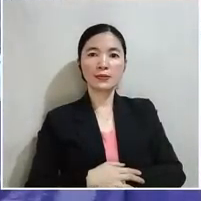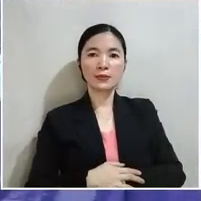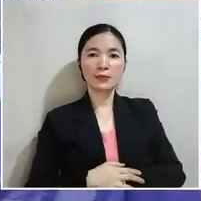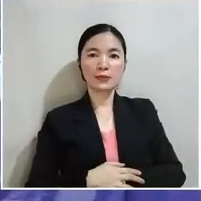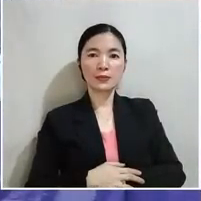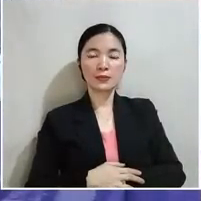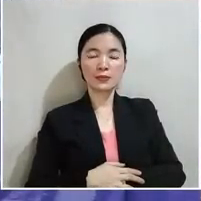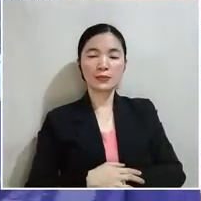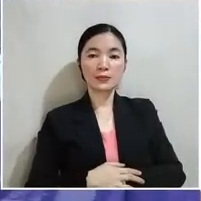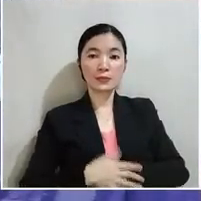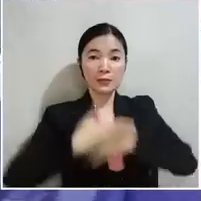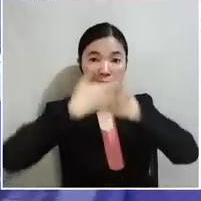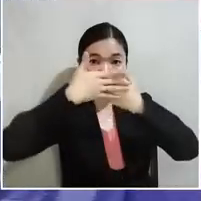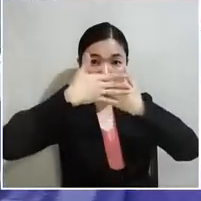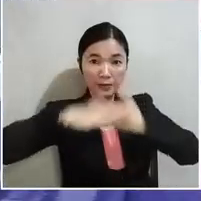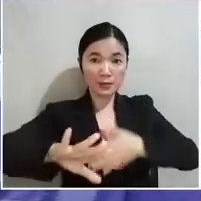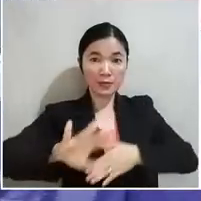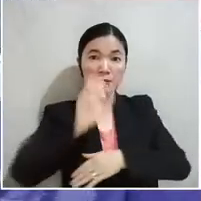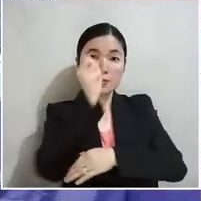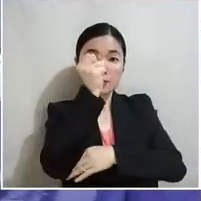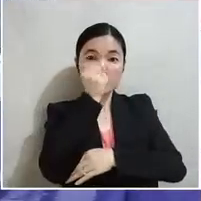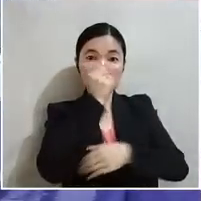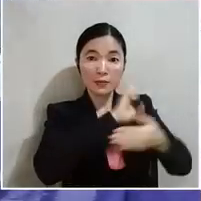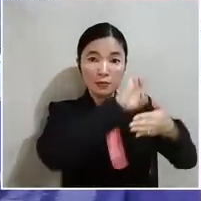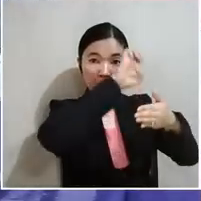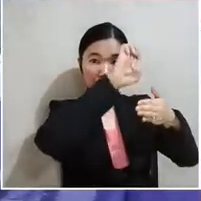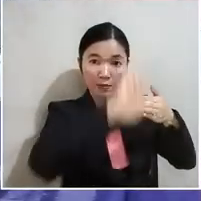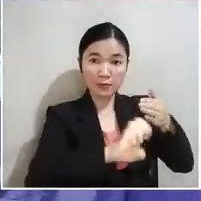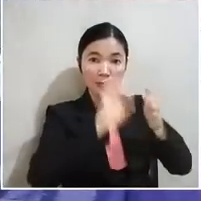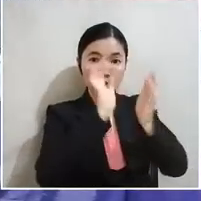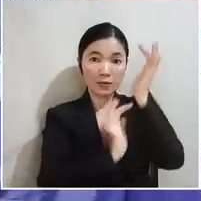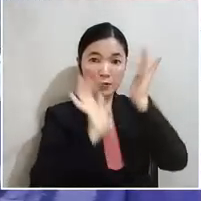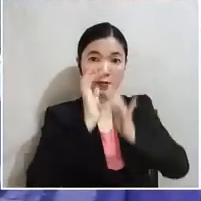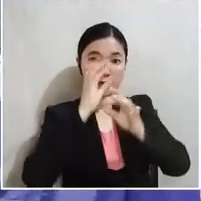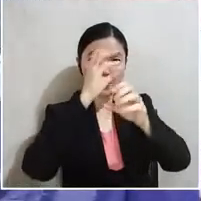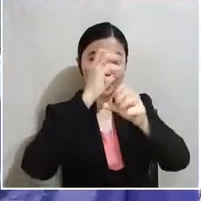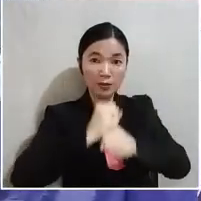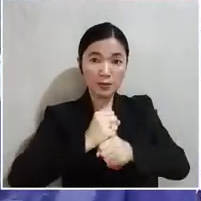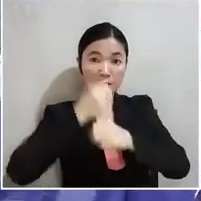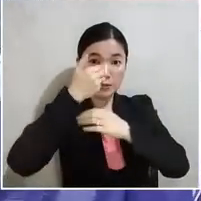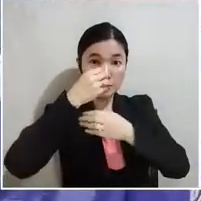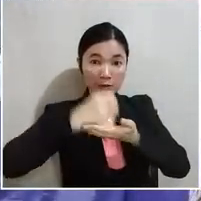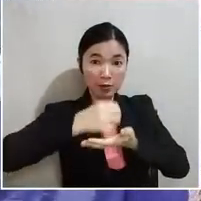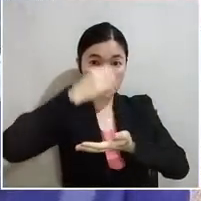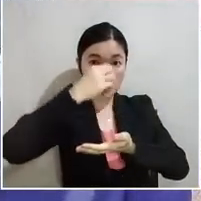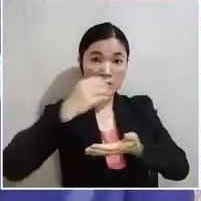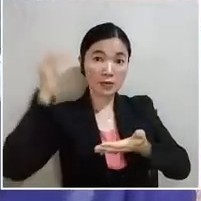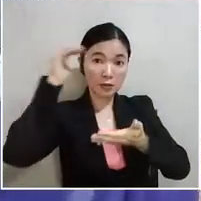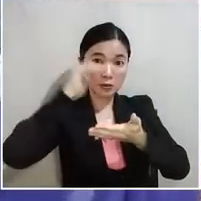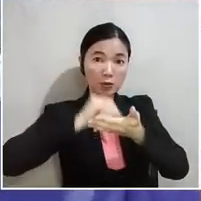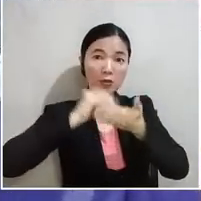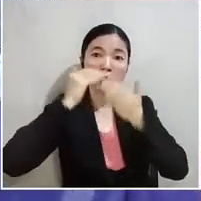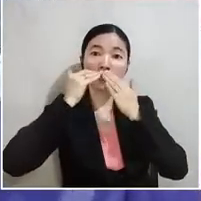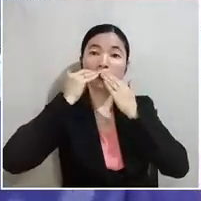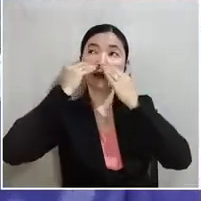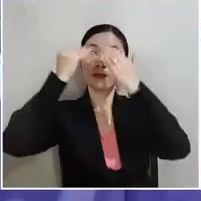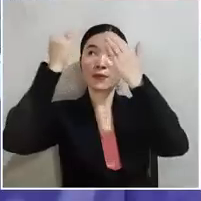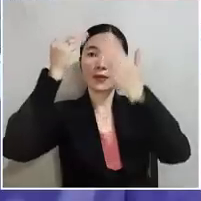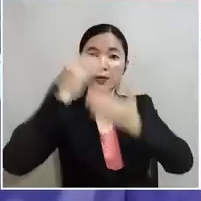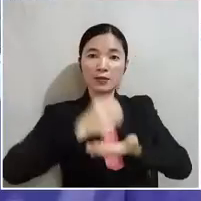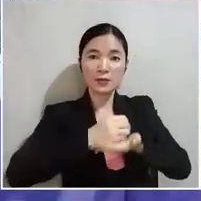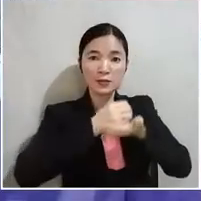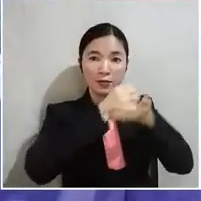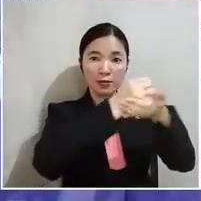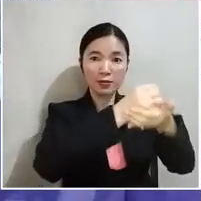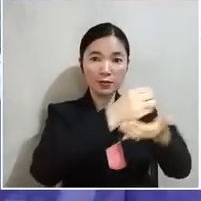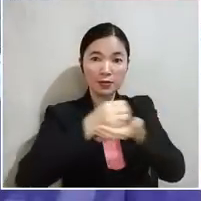In a similar way, when supper was ended, he took the chalice, and once more giving thanks, he gave it to